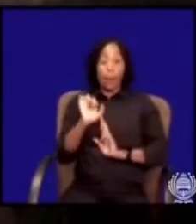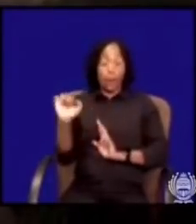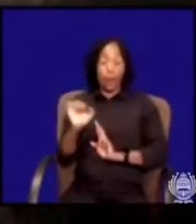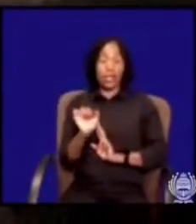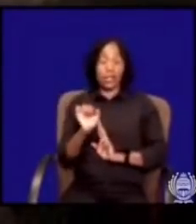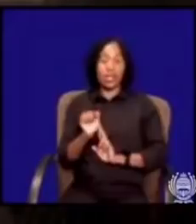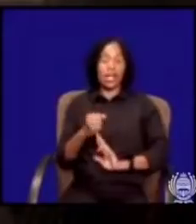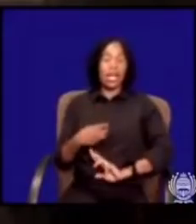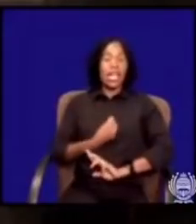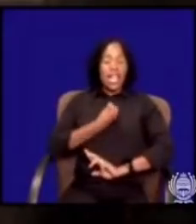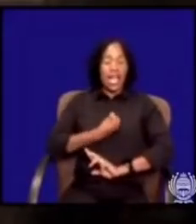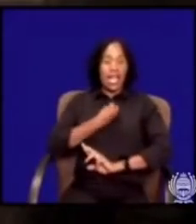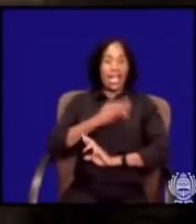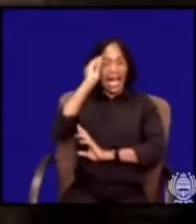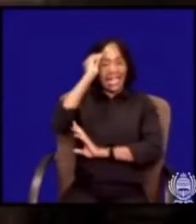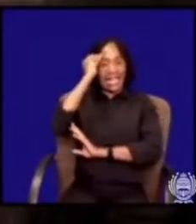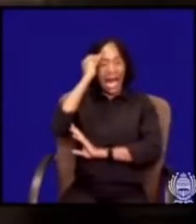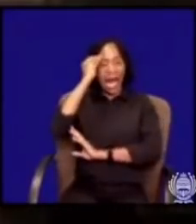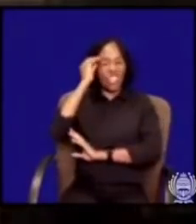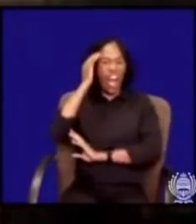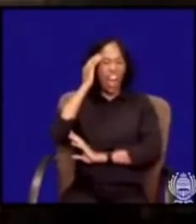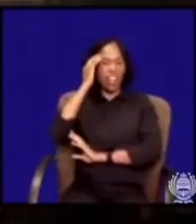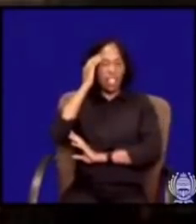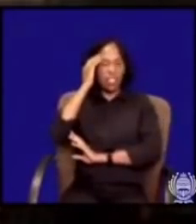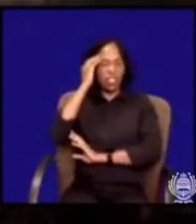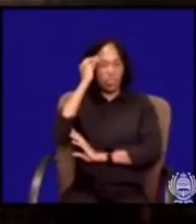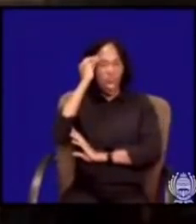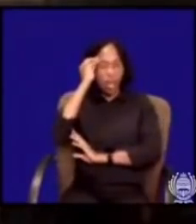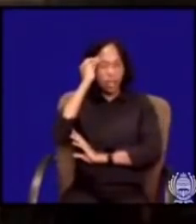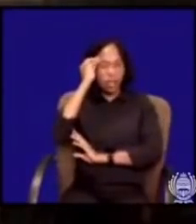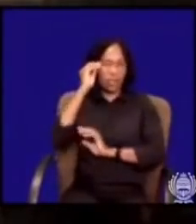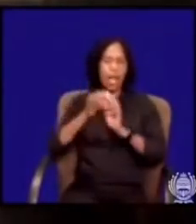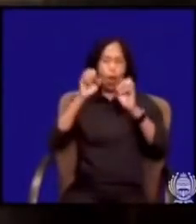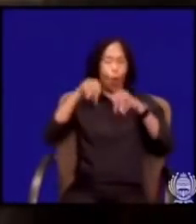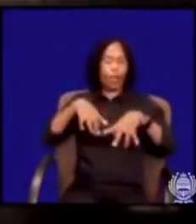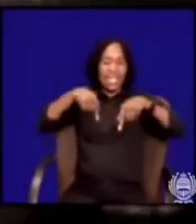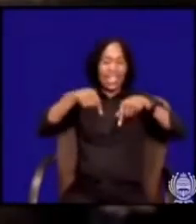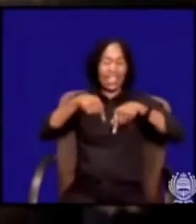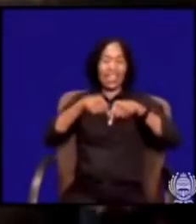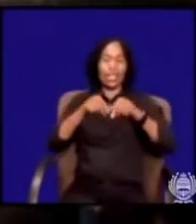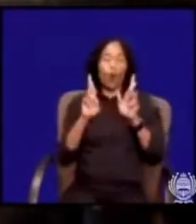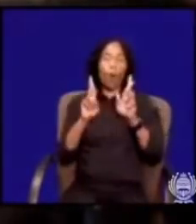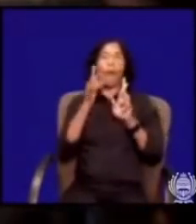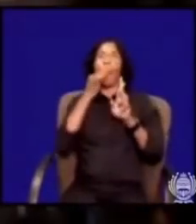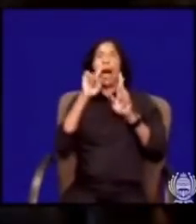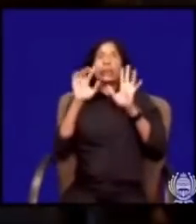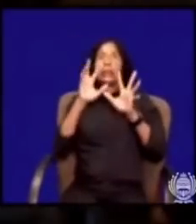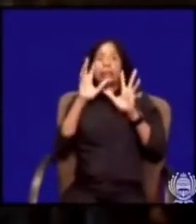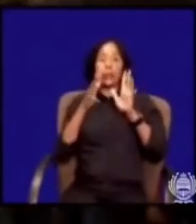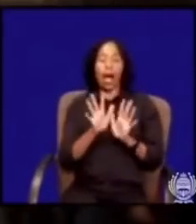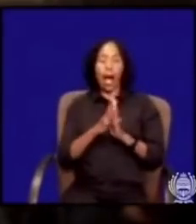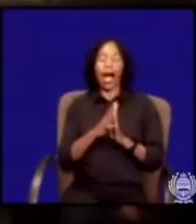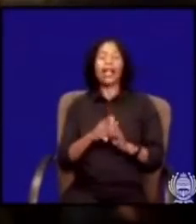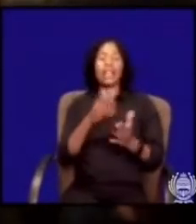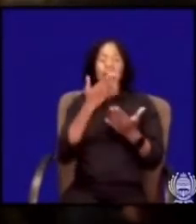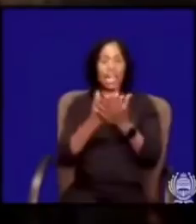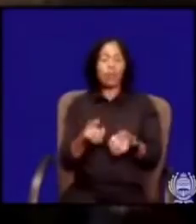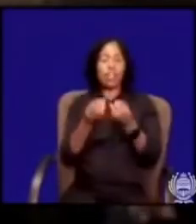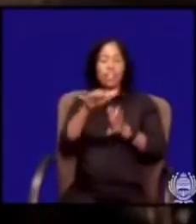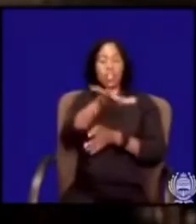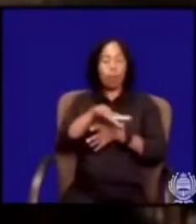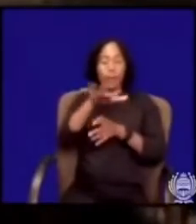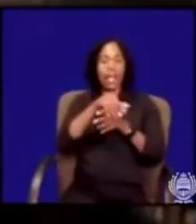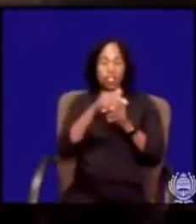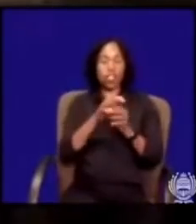or overlooked, but in fact, they'll be found and preserved and made sure that they grow in whatever career that they choose